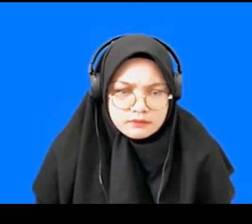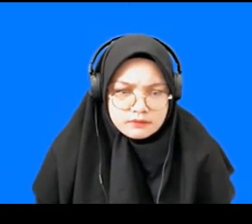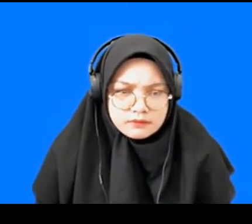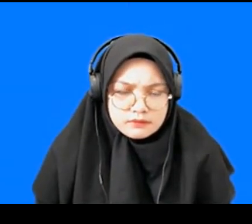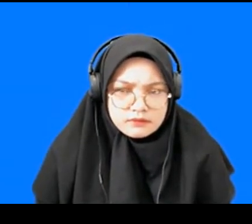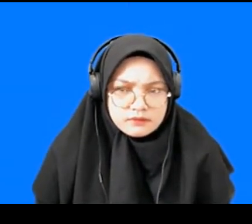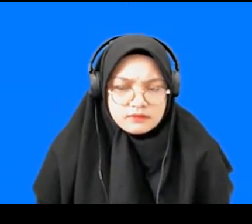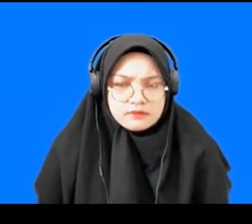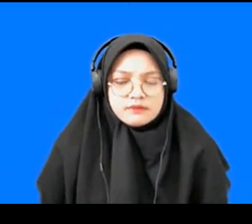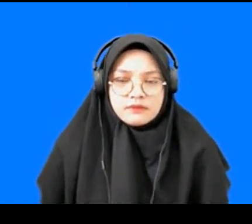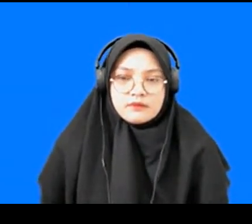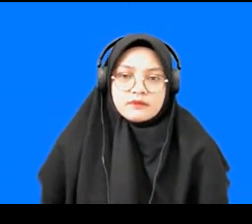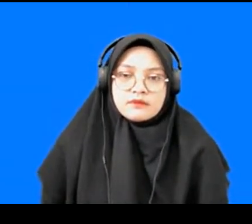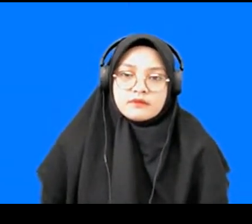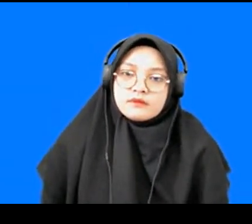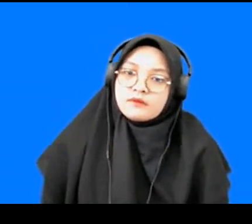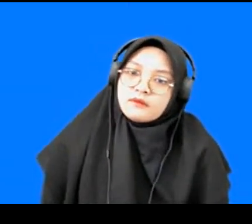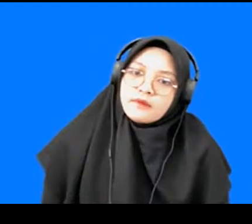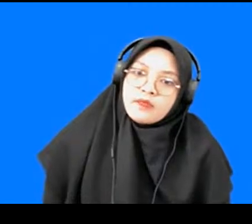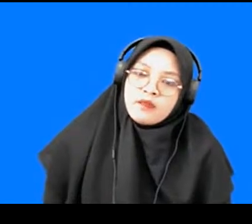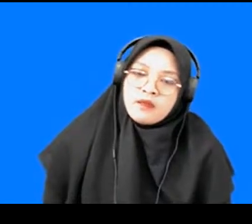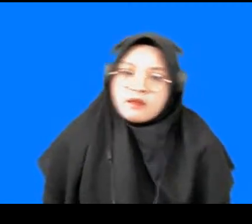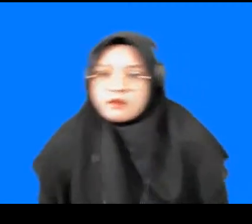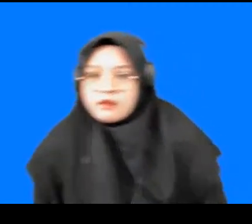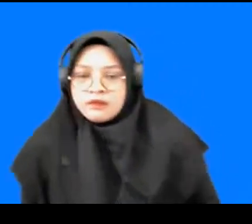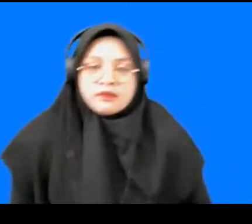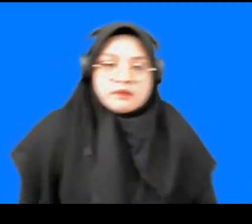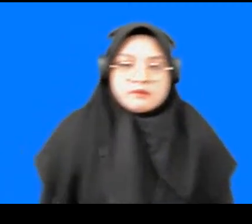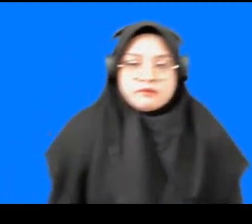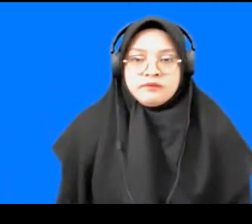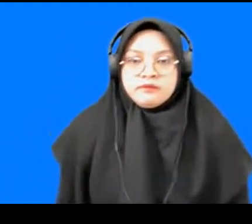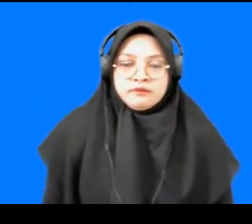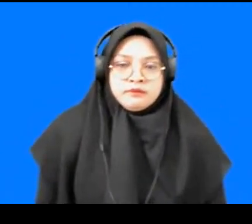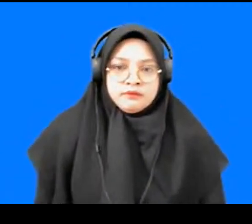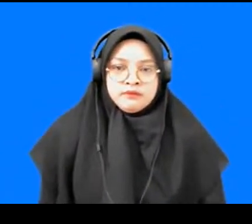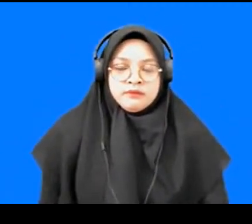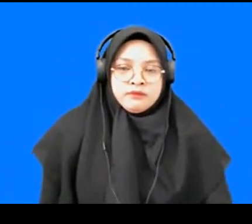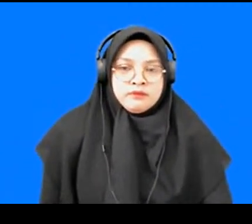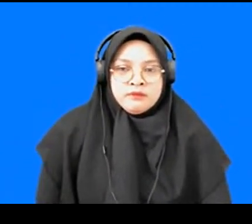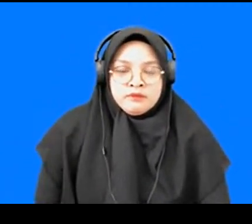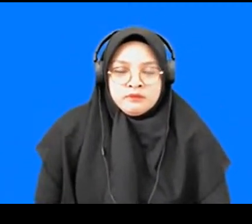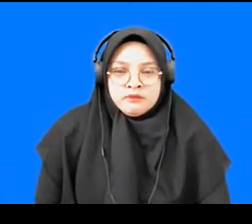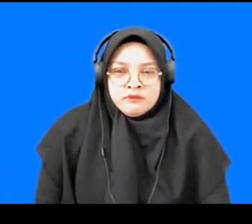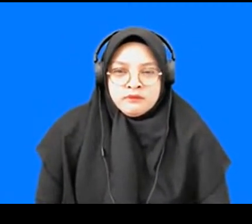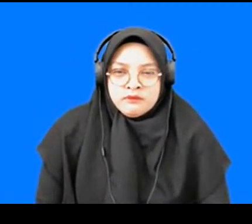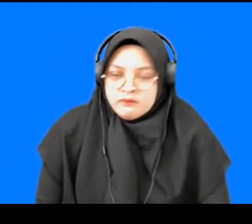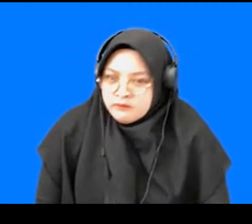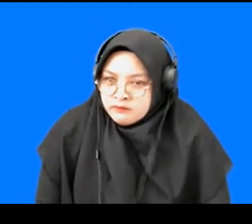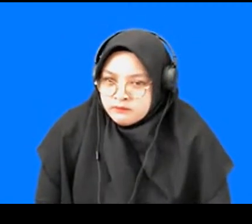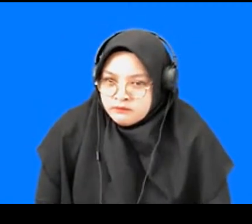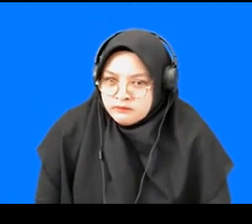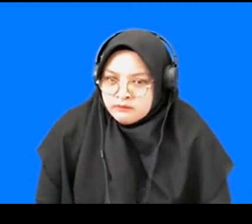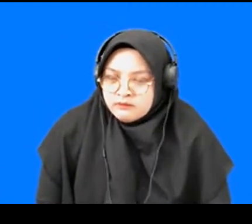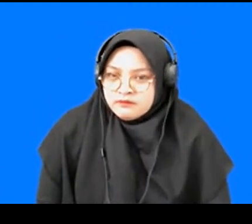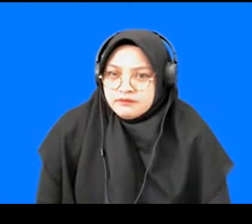Thank you. I am Netra Timsina from South Asia Alliance for Poverty Eradication, SAPE, from Kathmandu.